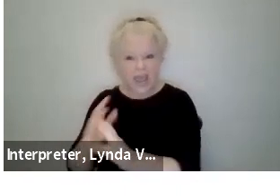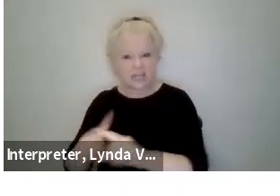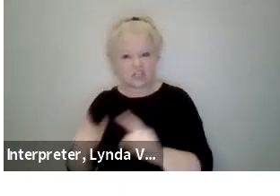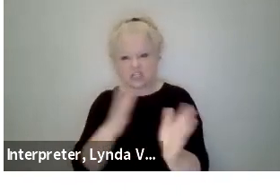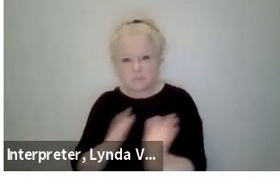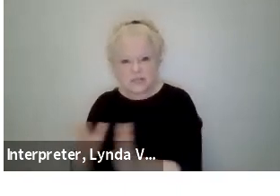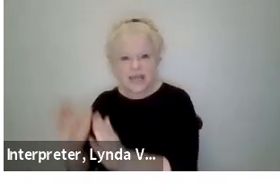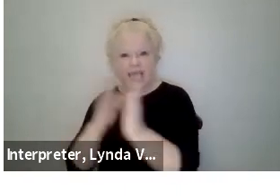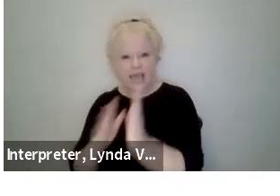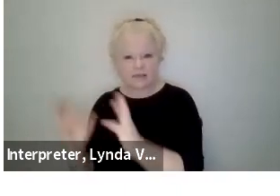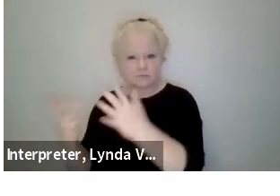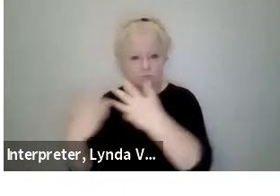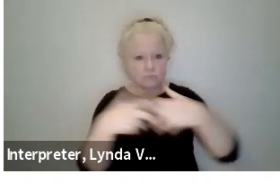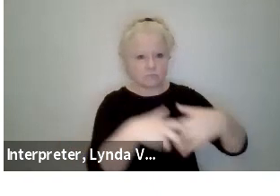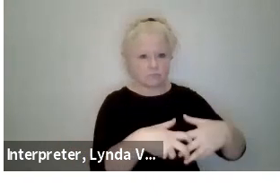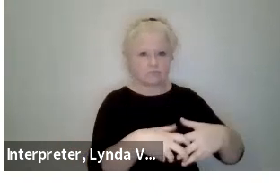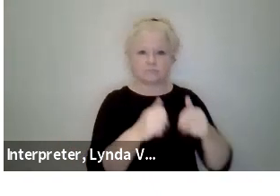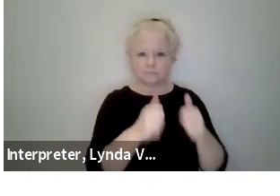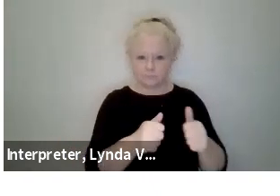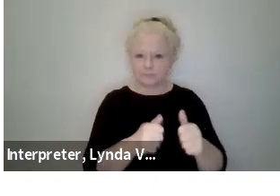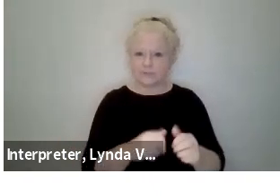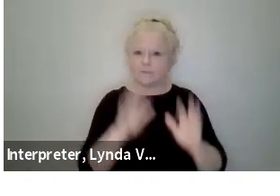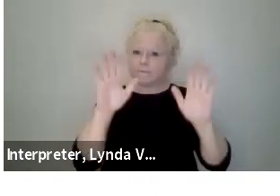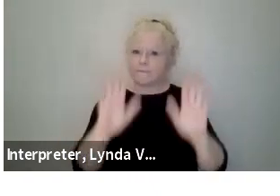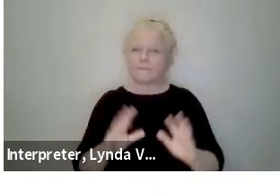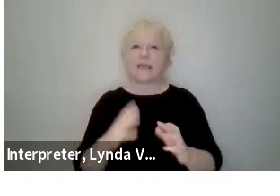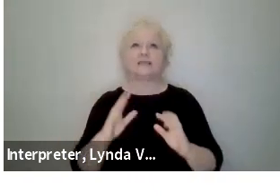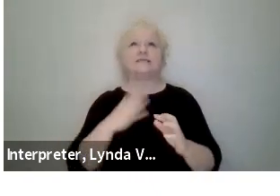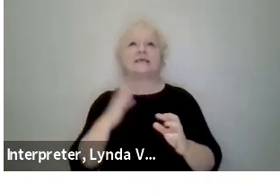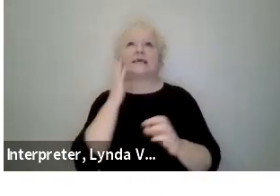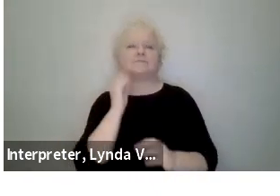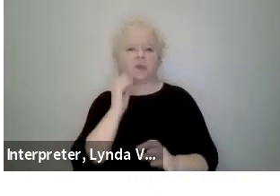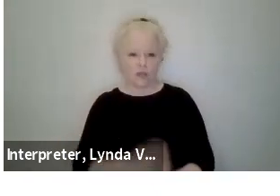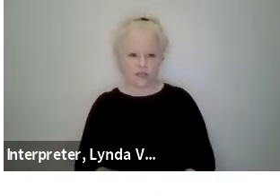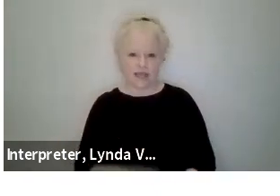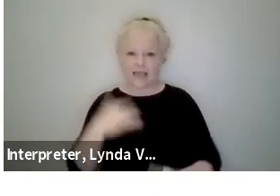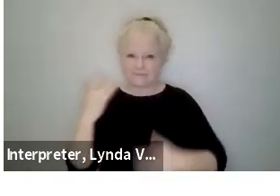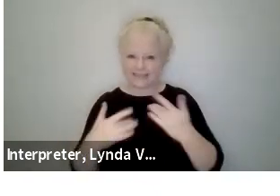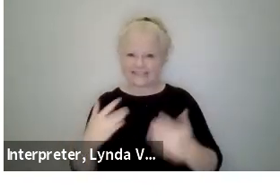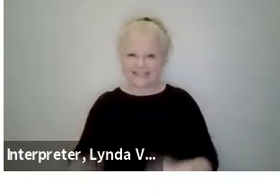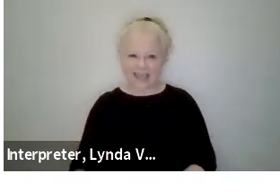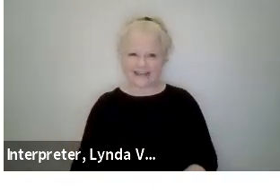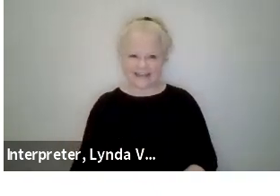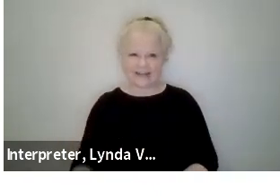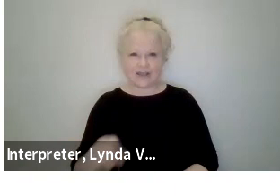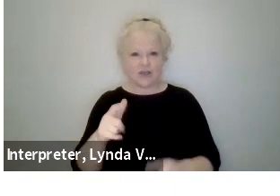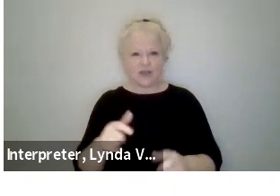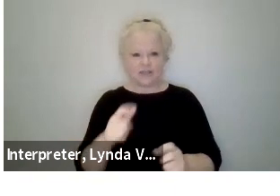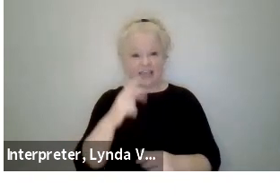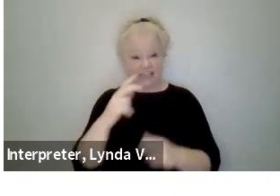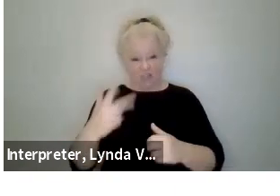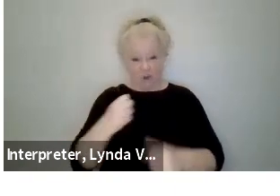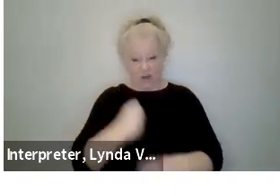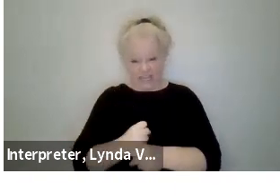is already starting to be an amazing experience to be a part of, and I'm really excited to be going into year 3 of this grant with such